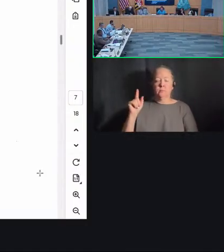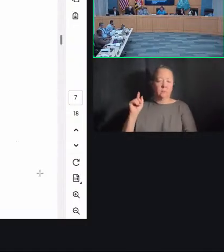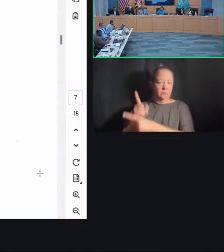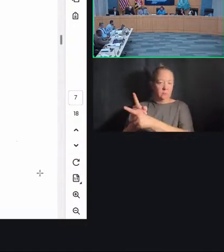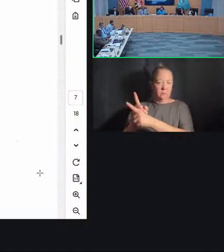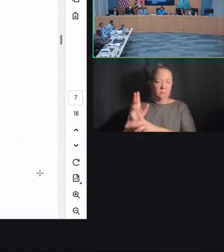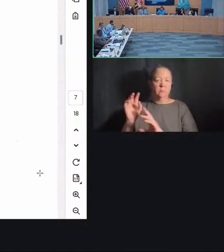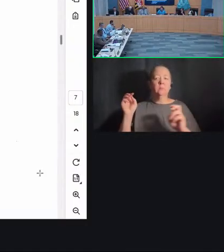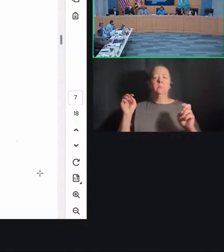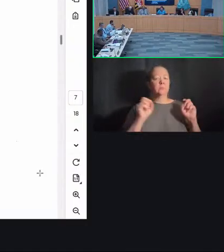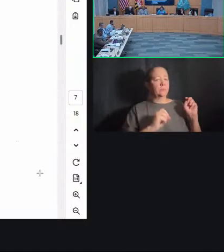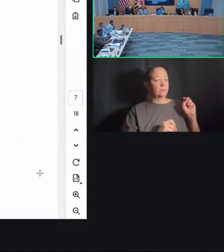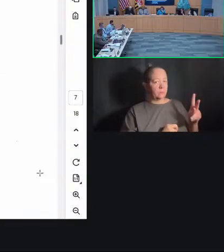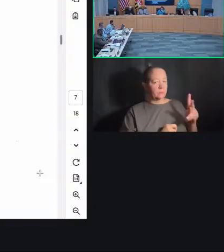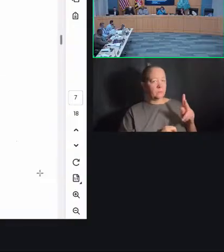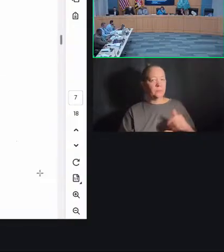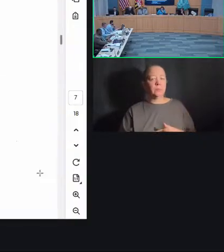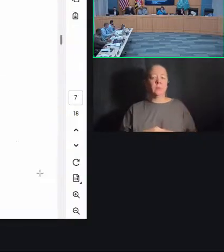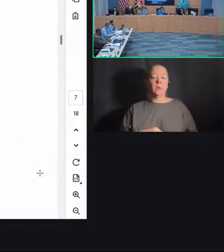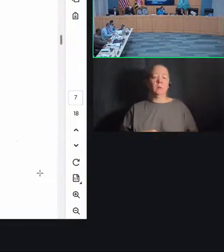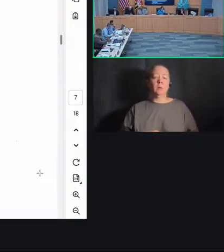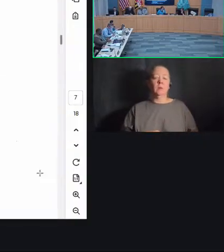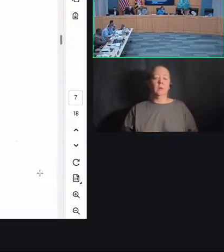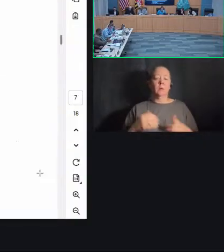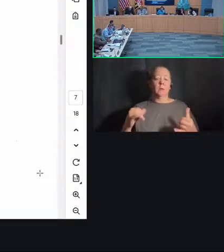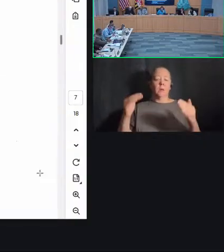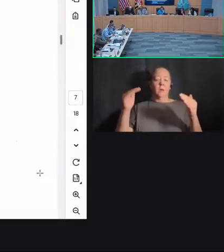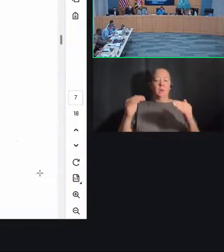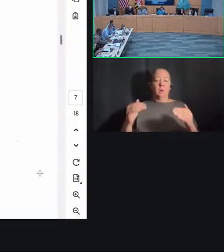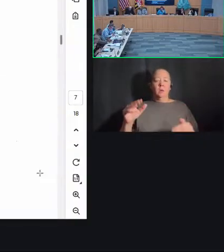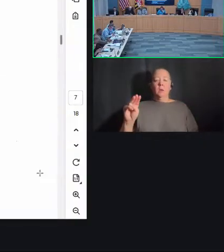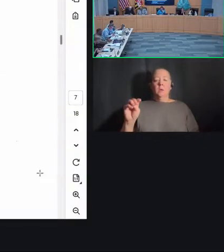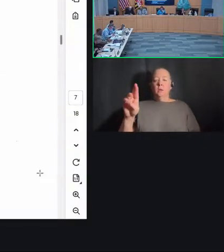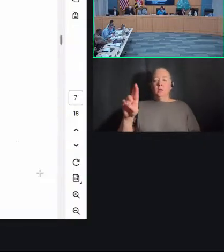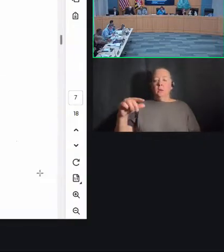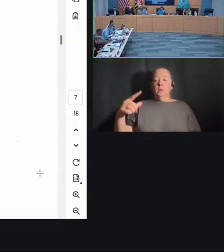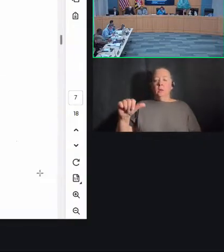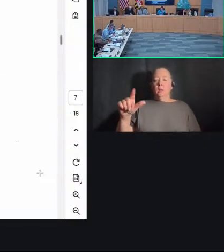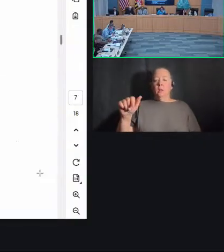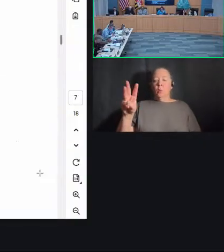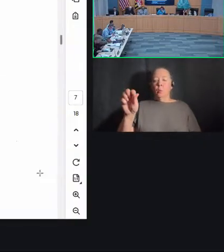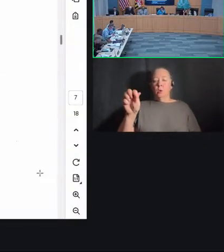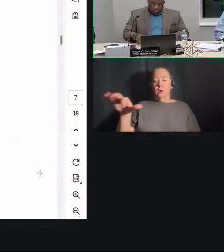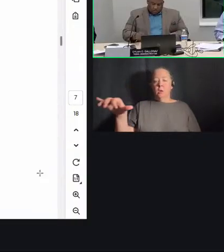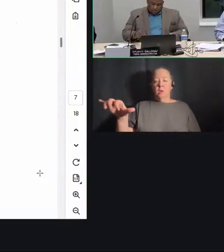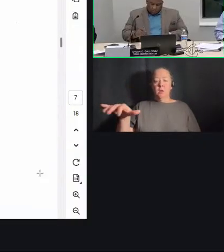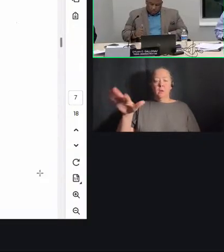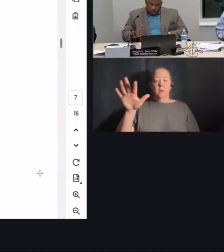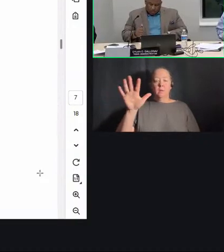Okay, Mr. Galloway, on to 530, the General Government Administration.